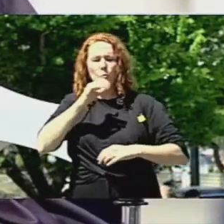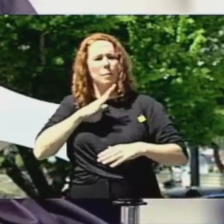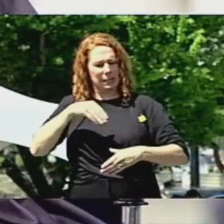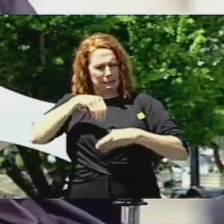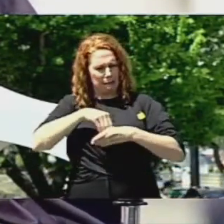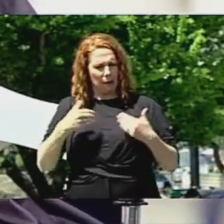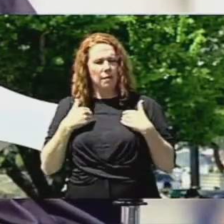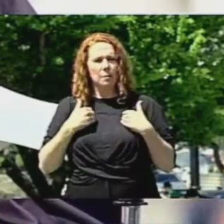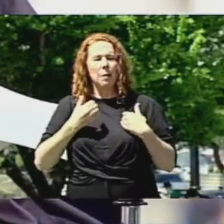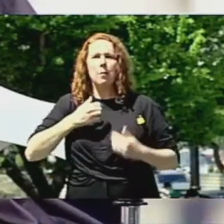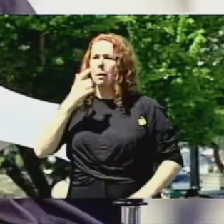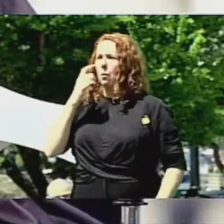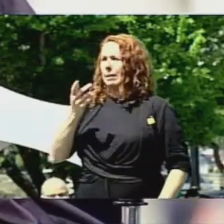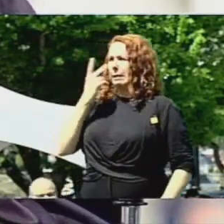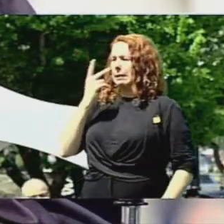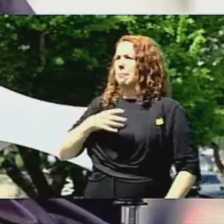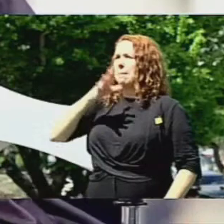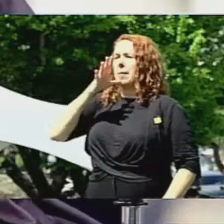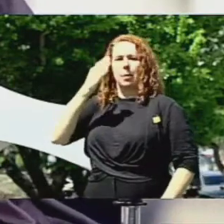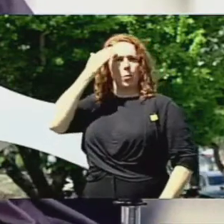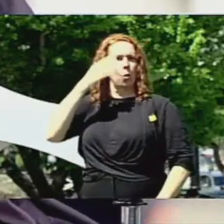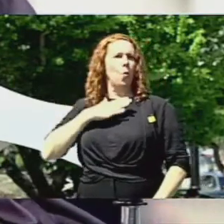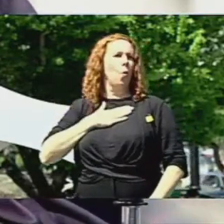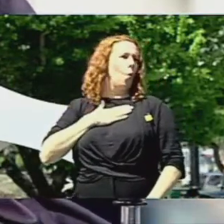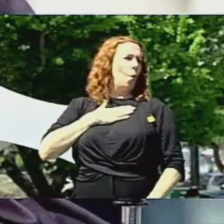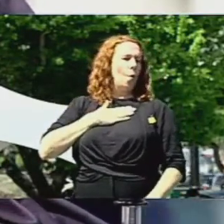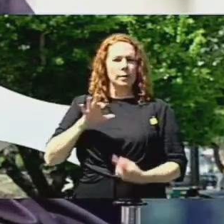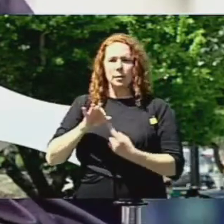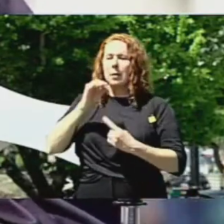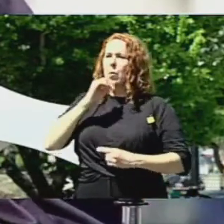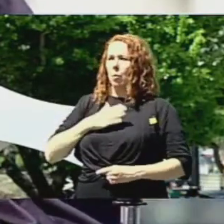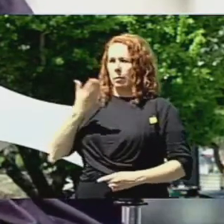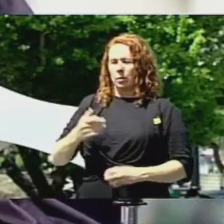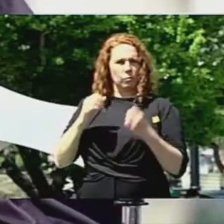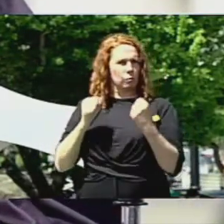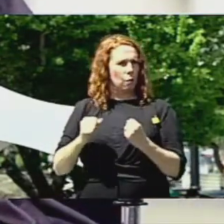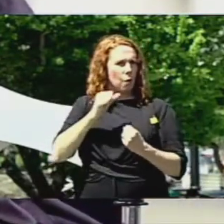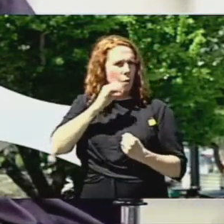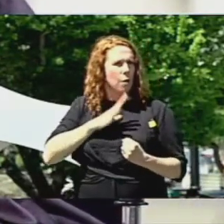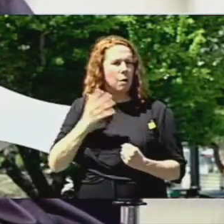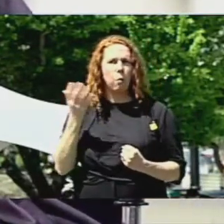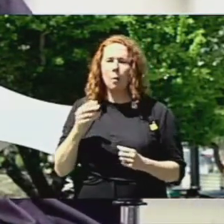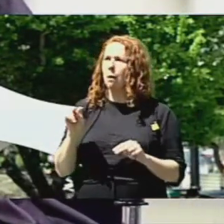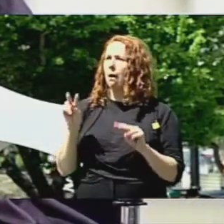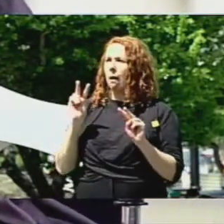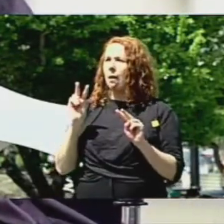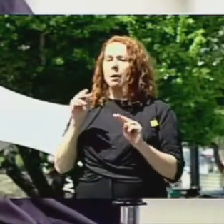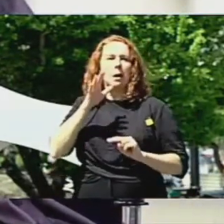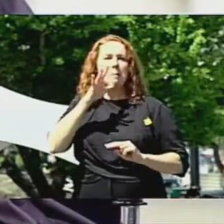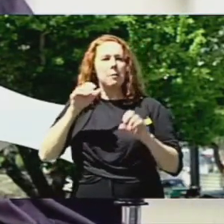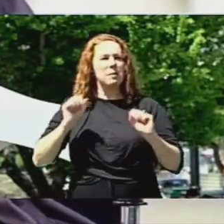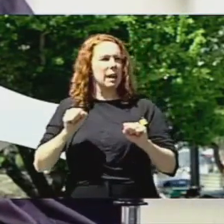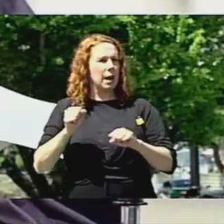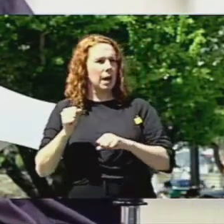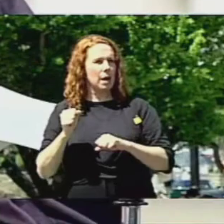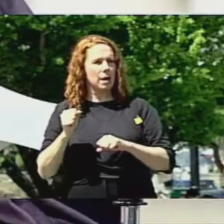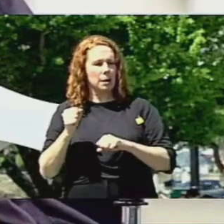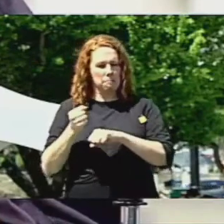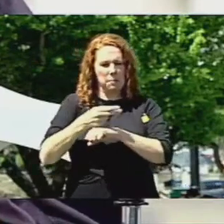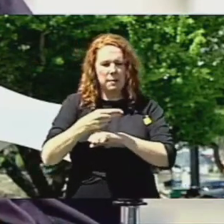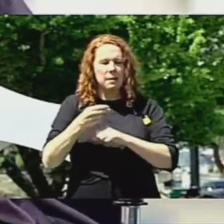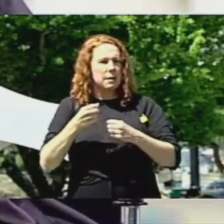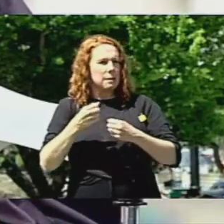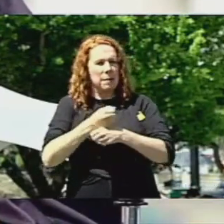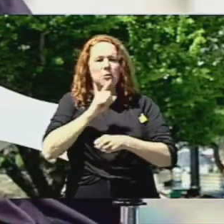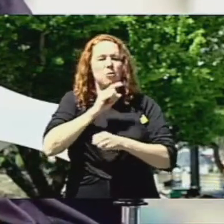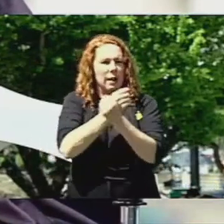the sidelines, knowing that my mother was special, that my mother was strong, and that my mother could conquer and make right anything wrong in the